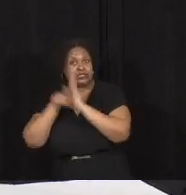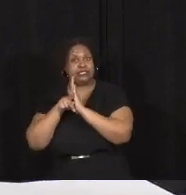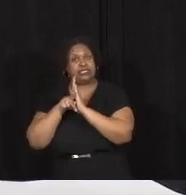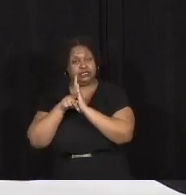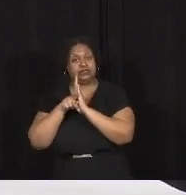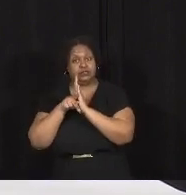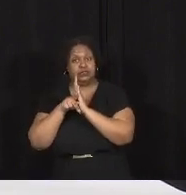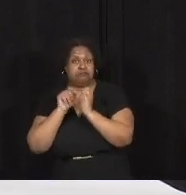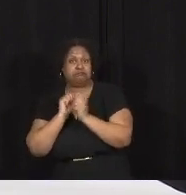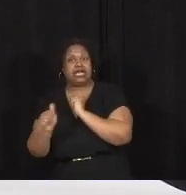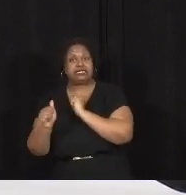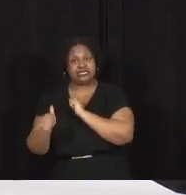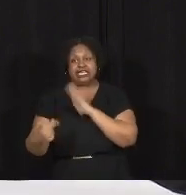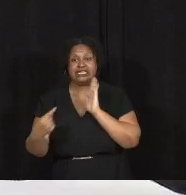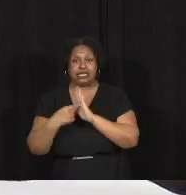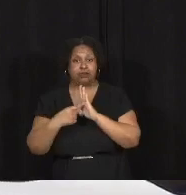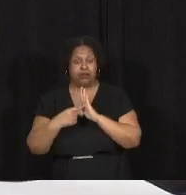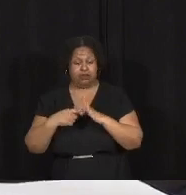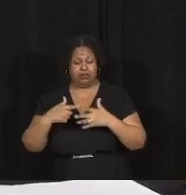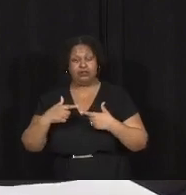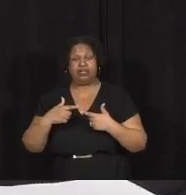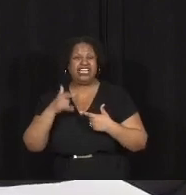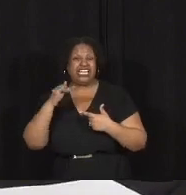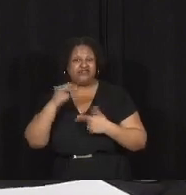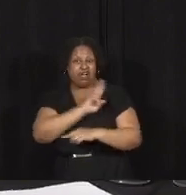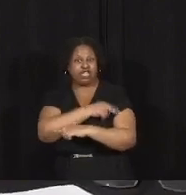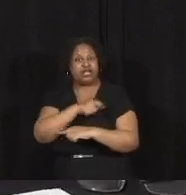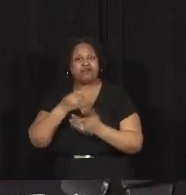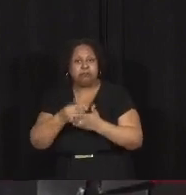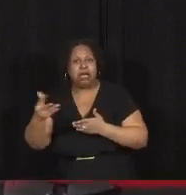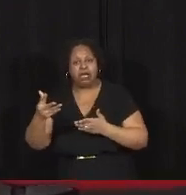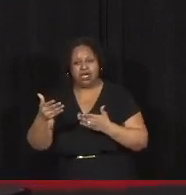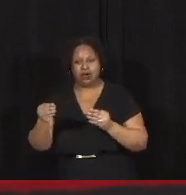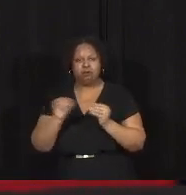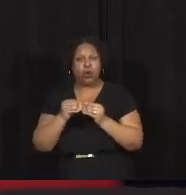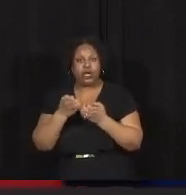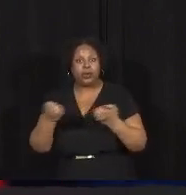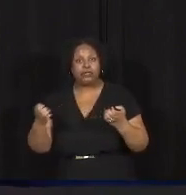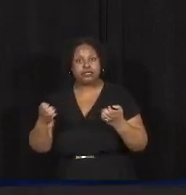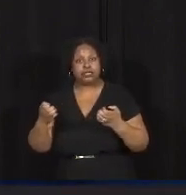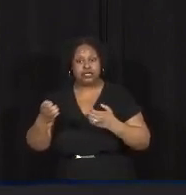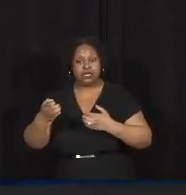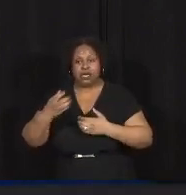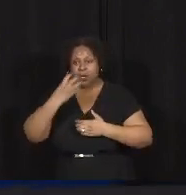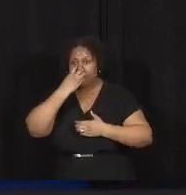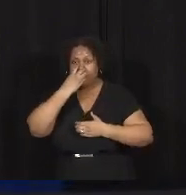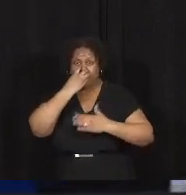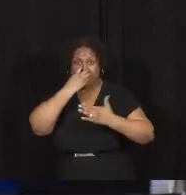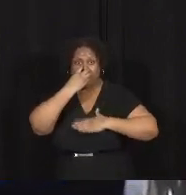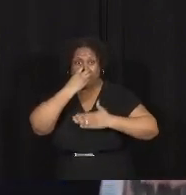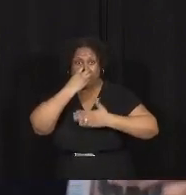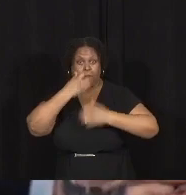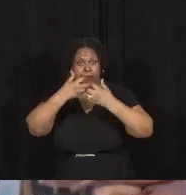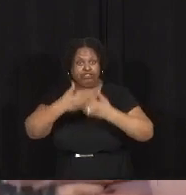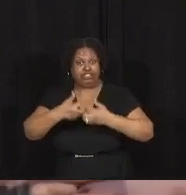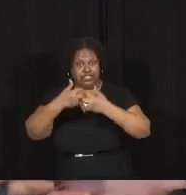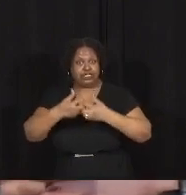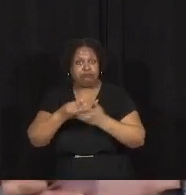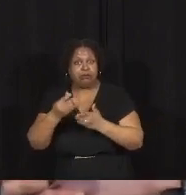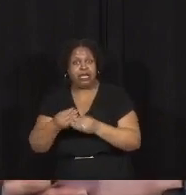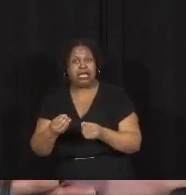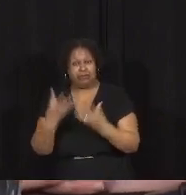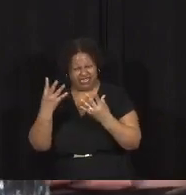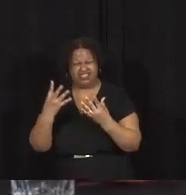ventilators we might need. So Steny first. I'm not sure I could help on the No? 3 Okay. sorry. Okay. So anything you want